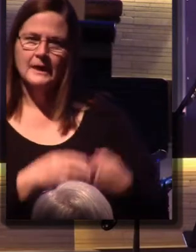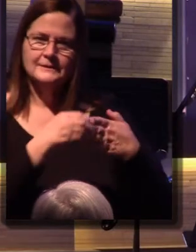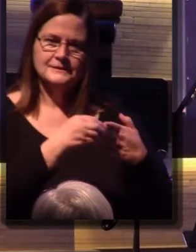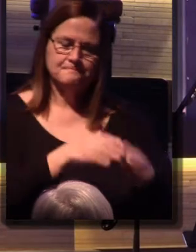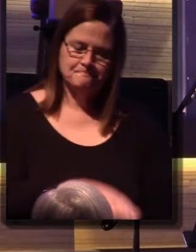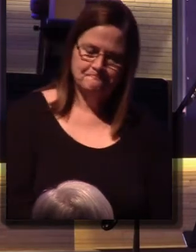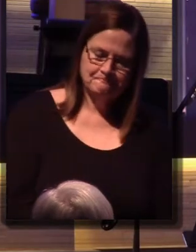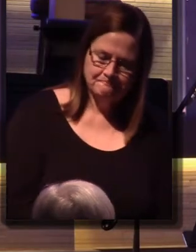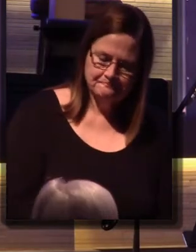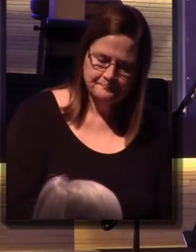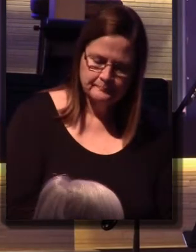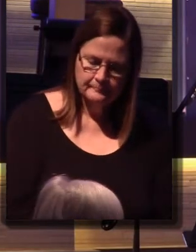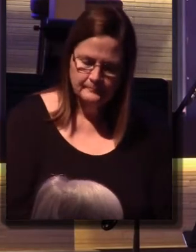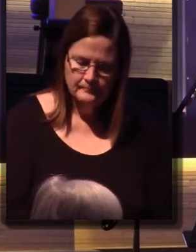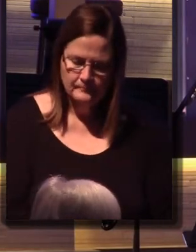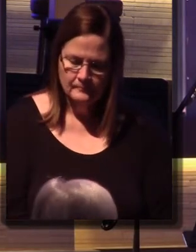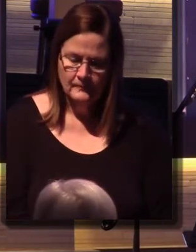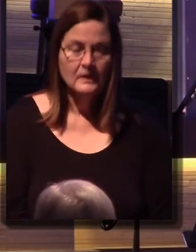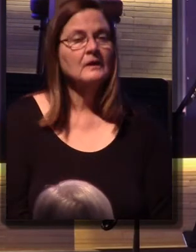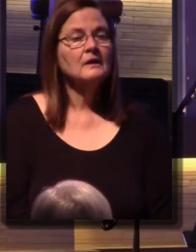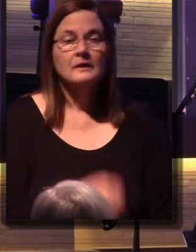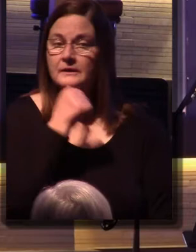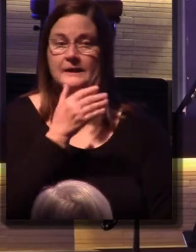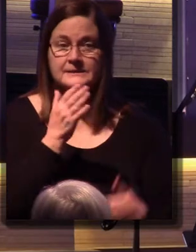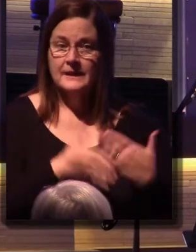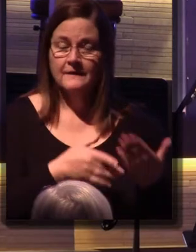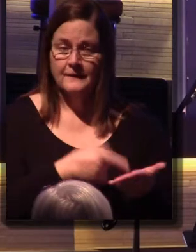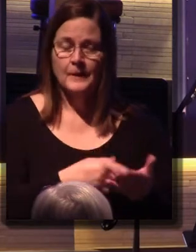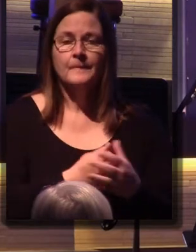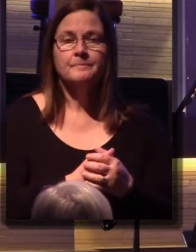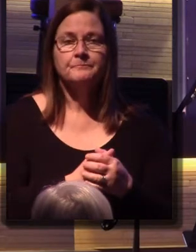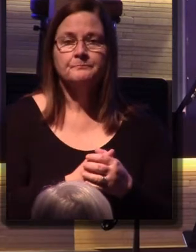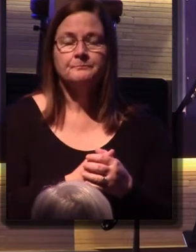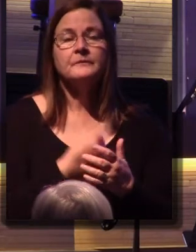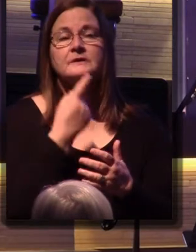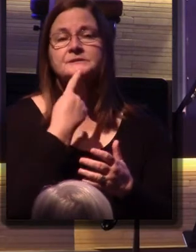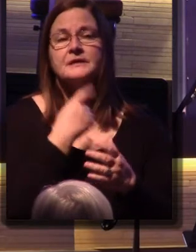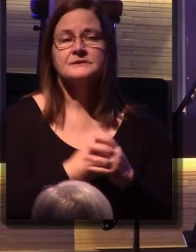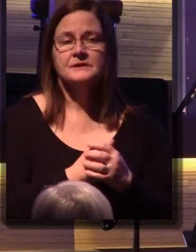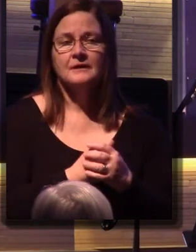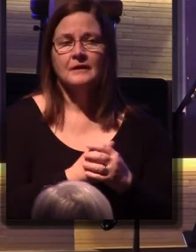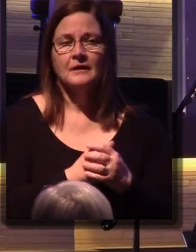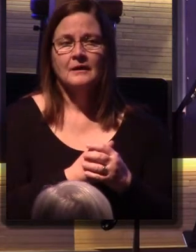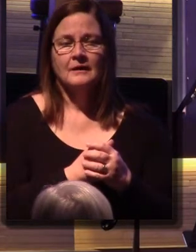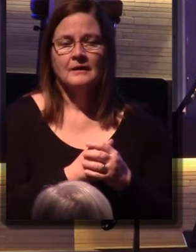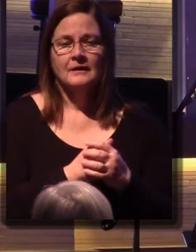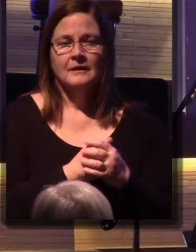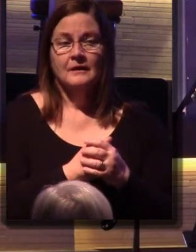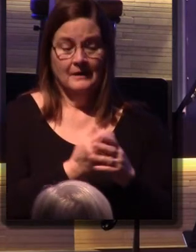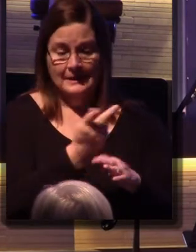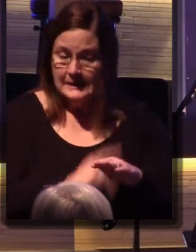and direction. And so he goes on, though, and he doesn't end there. He not only does he say